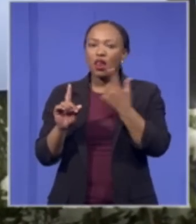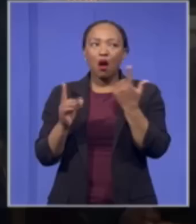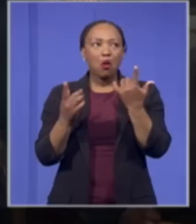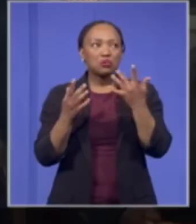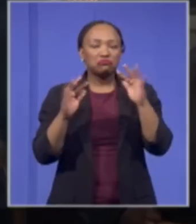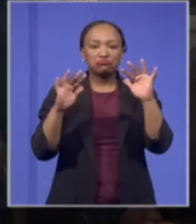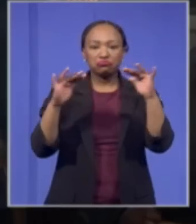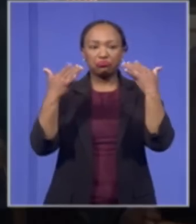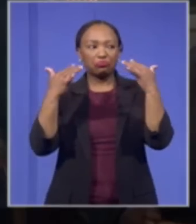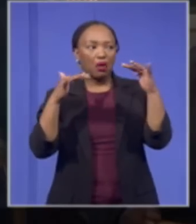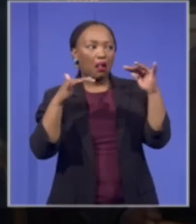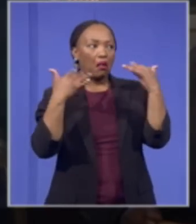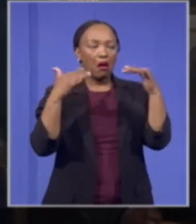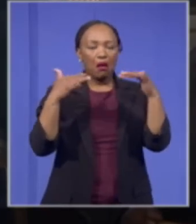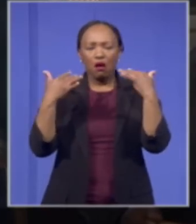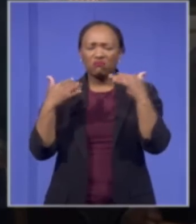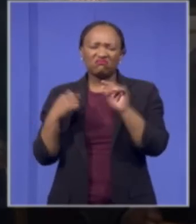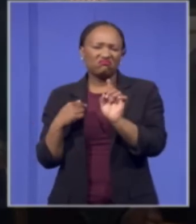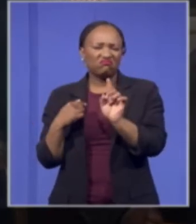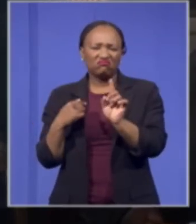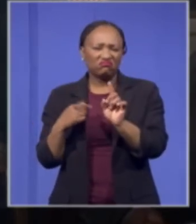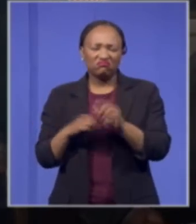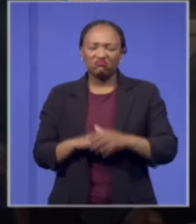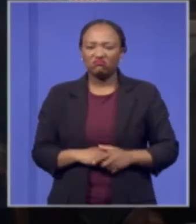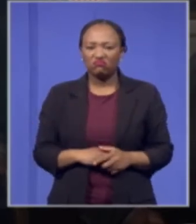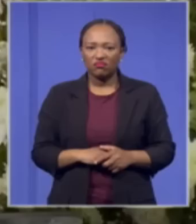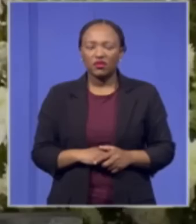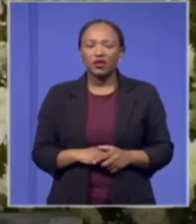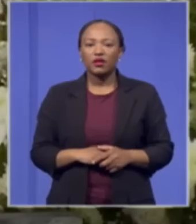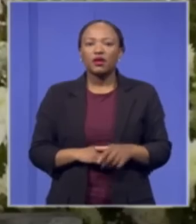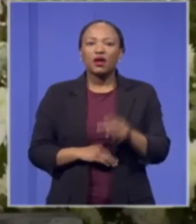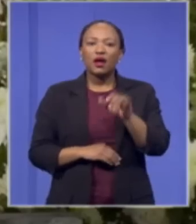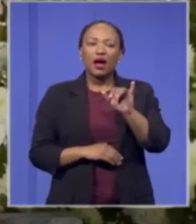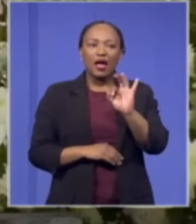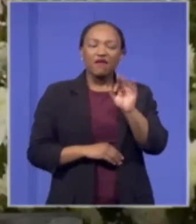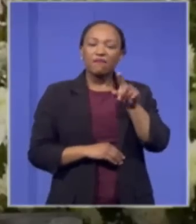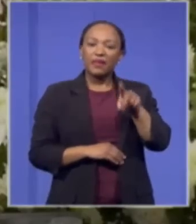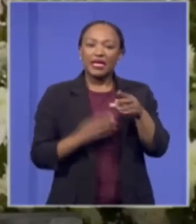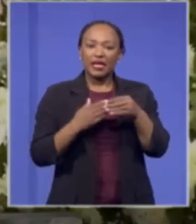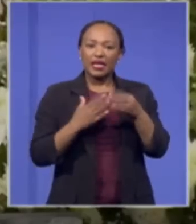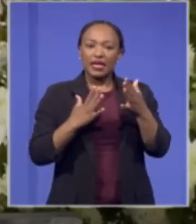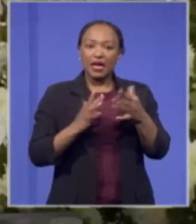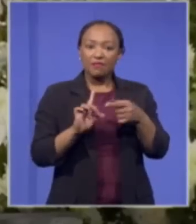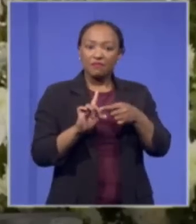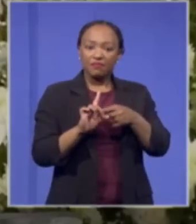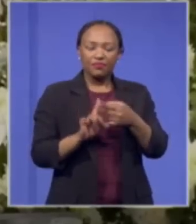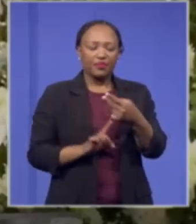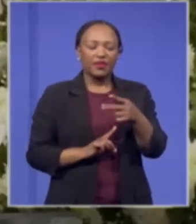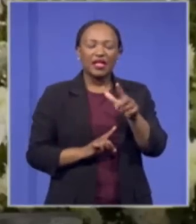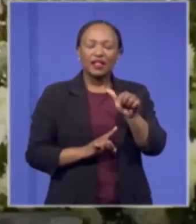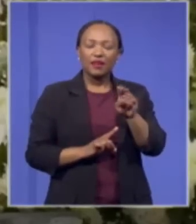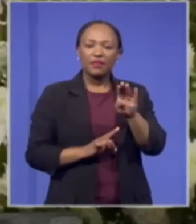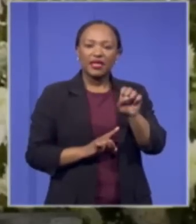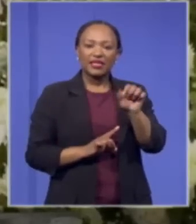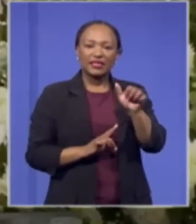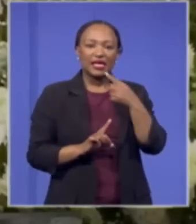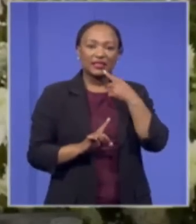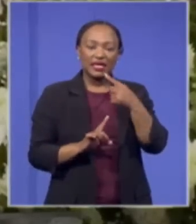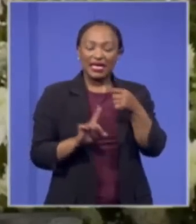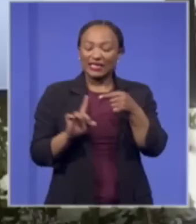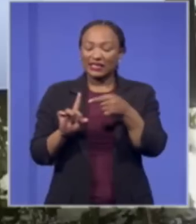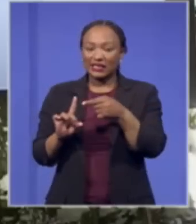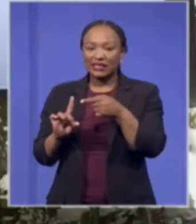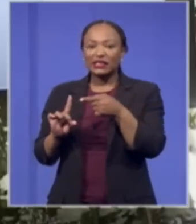limelight. It is painful to know. Moetapele wa IFP Velinkosini Hlabisa o re ho hlokahala ha setho sa